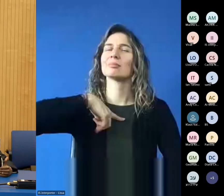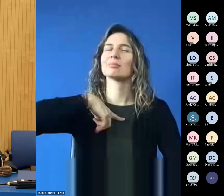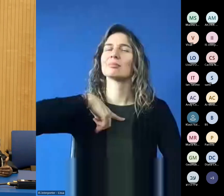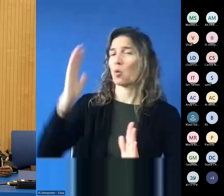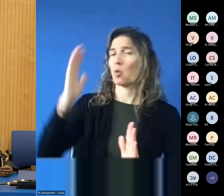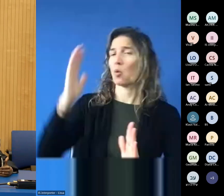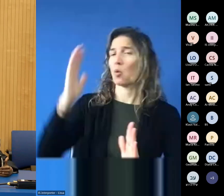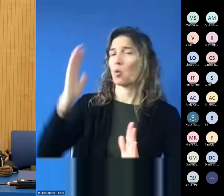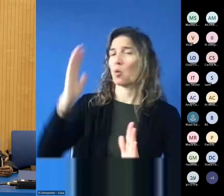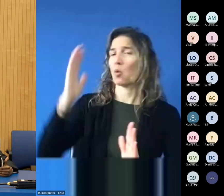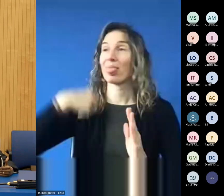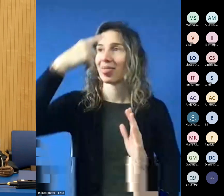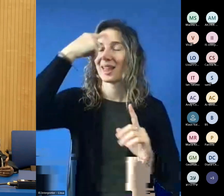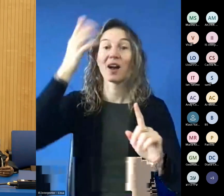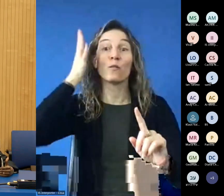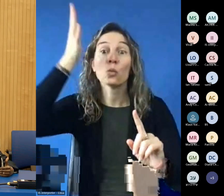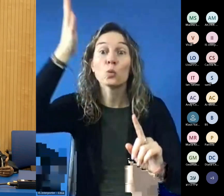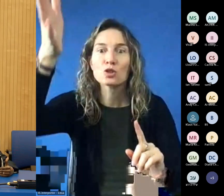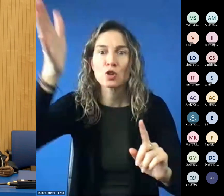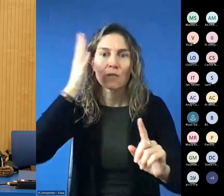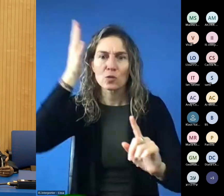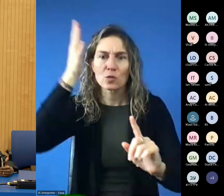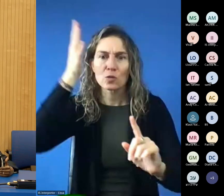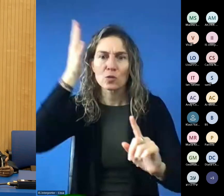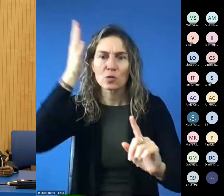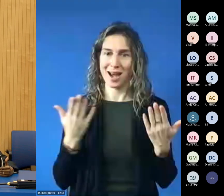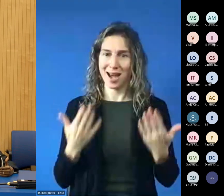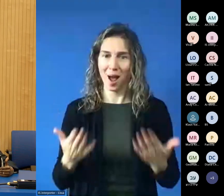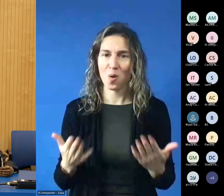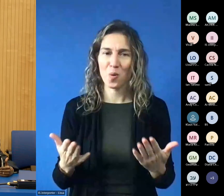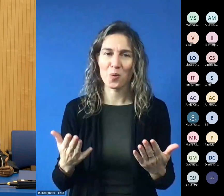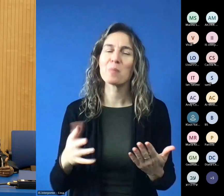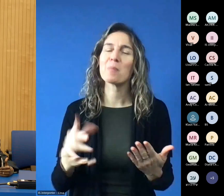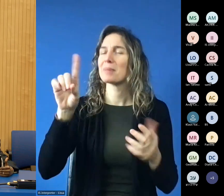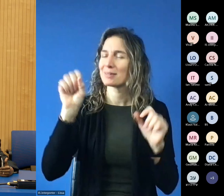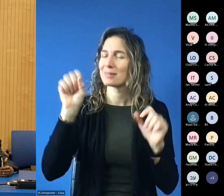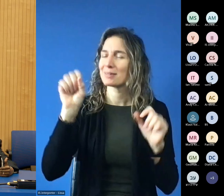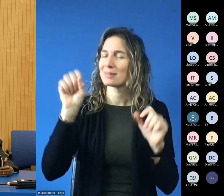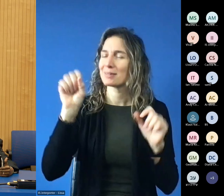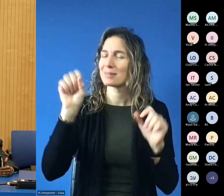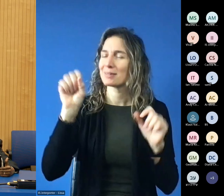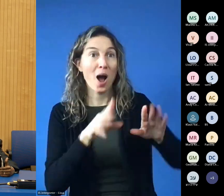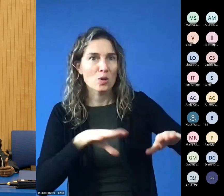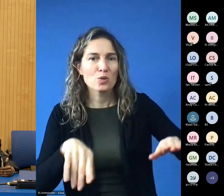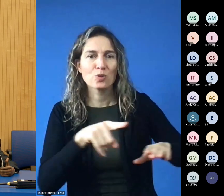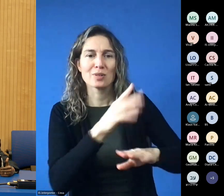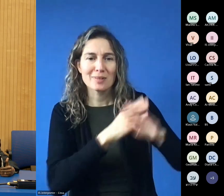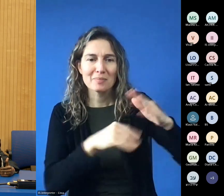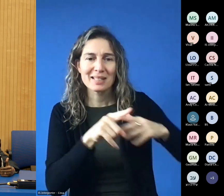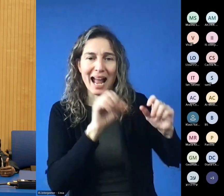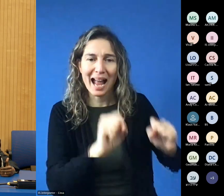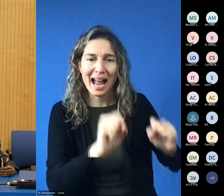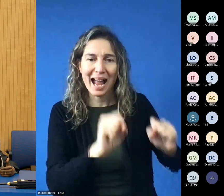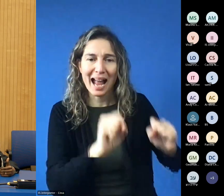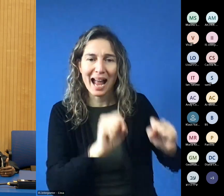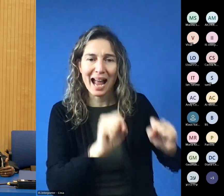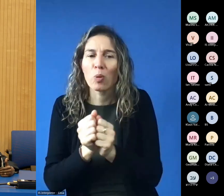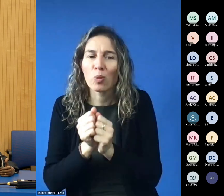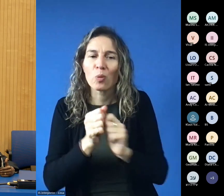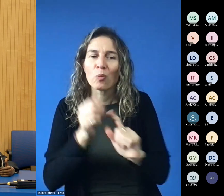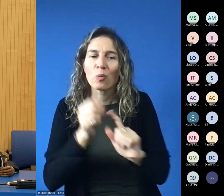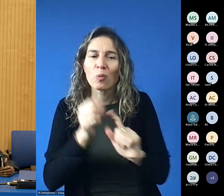take children with disabilities into the future. Yeah. So we can't take for granted the benefits of the